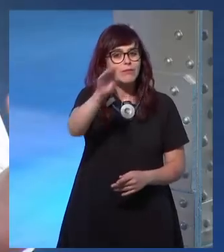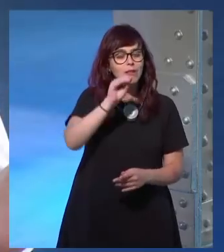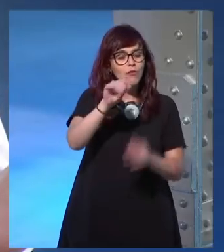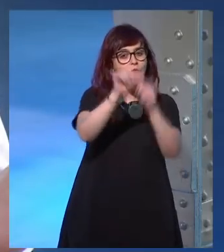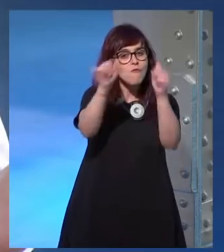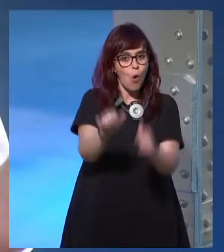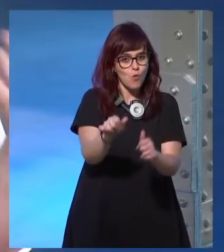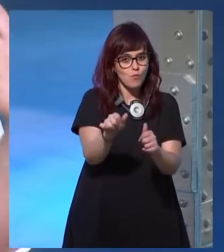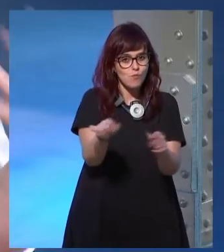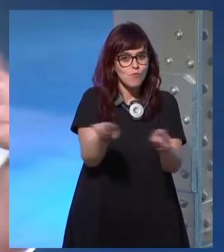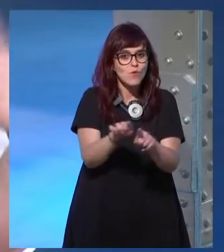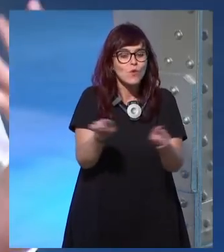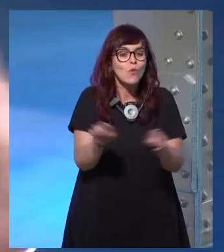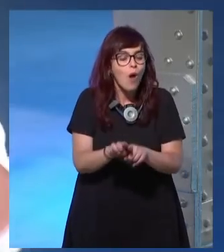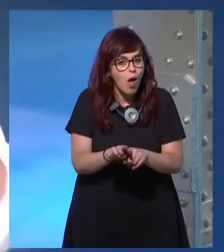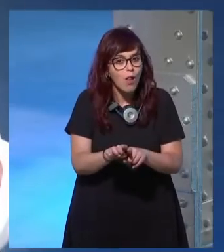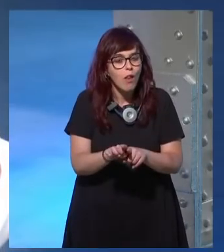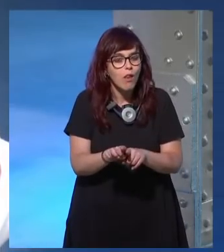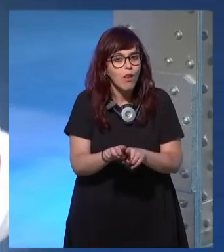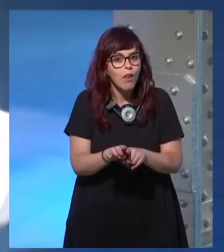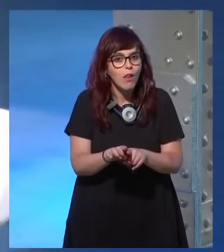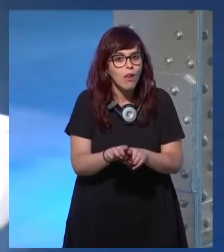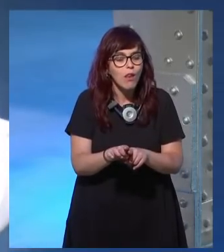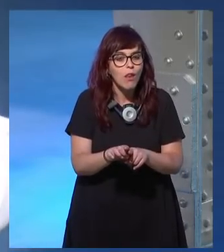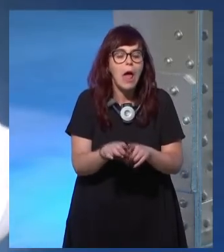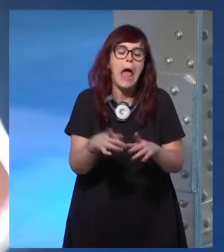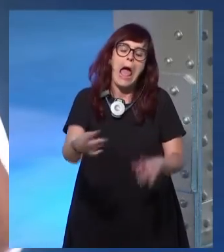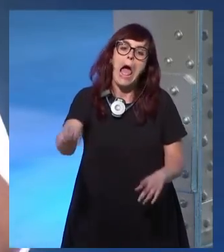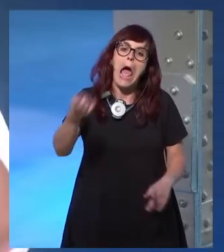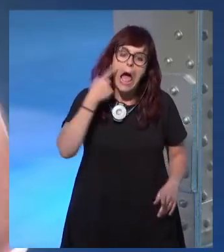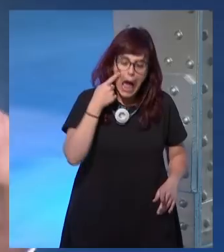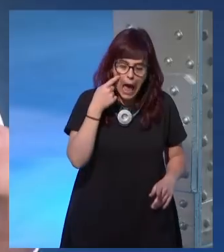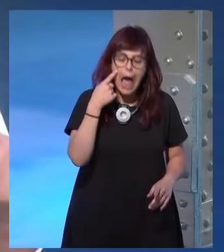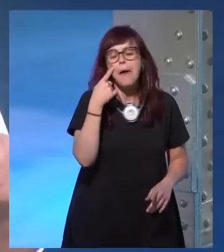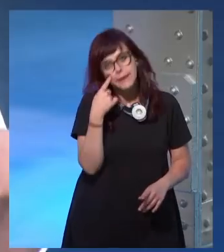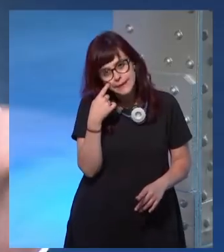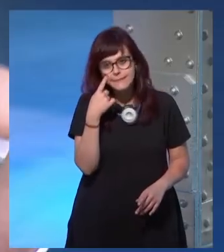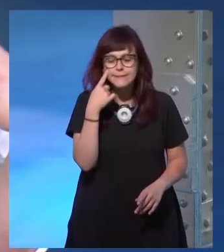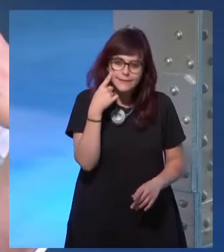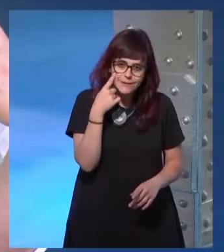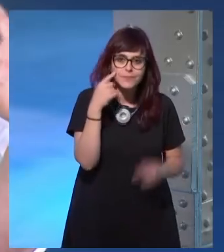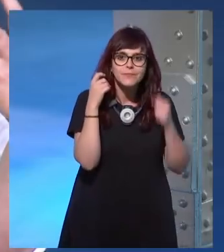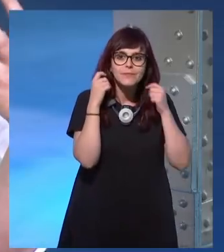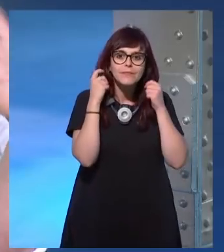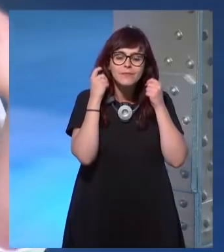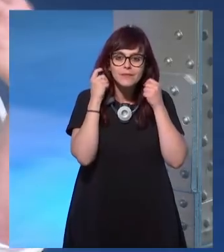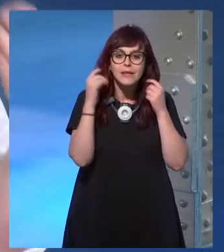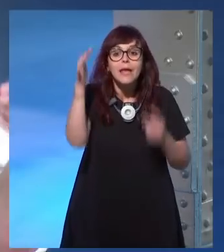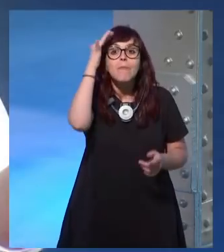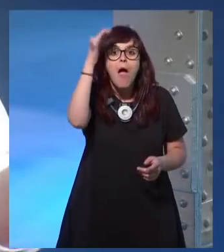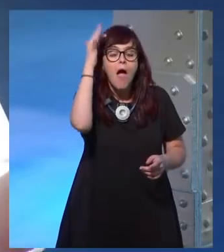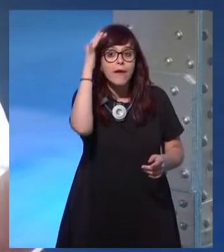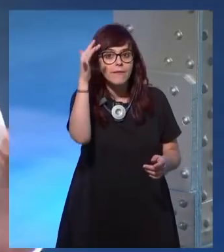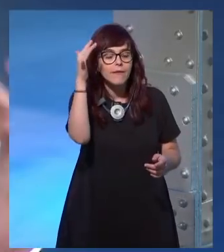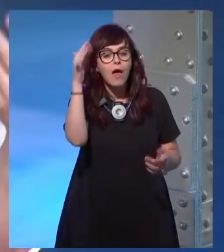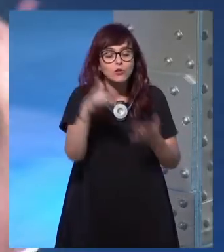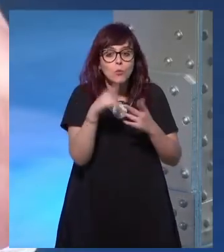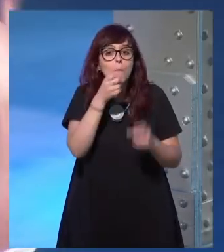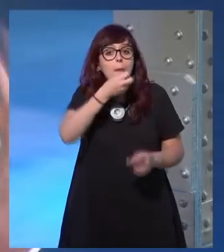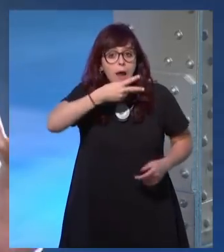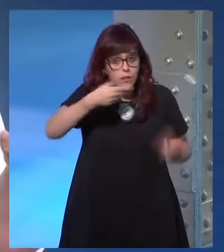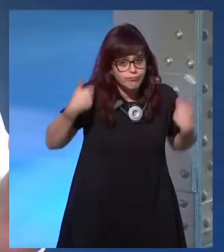The example I was using was, if I own a bar, I'm a private person, I own a bar, a tavern, and someone comes in